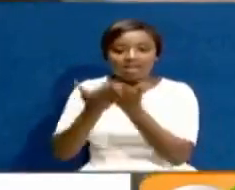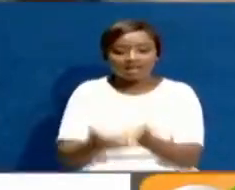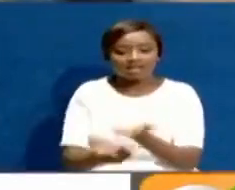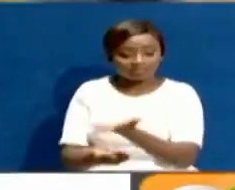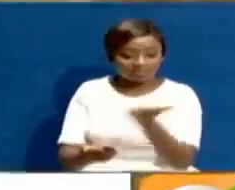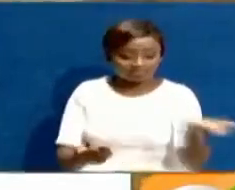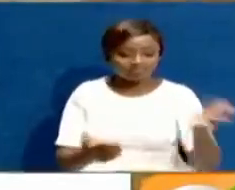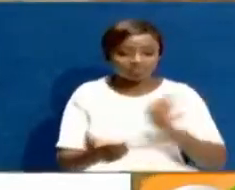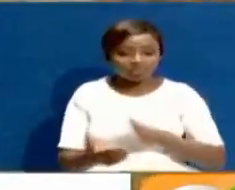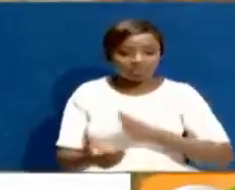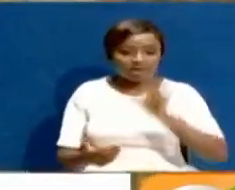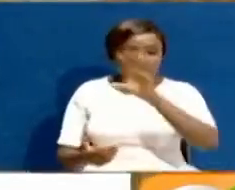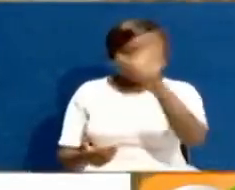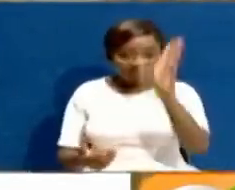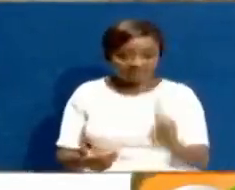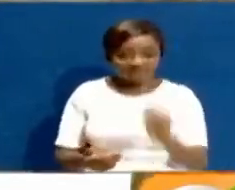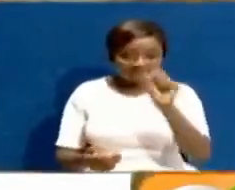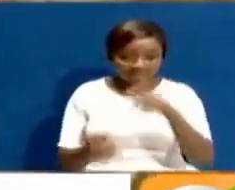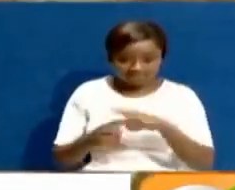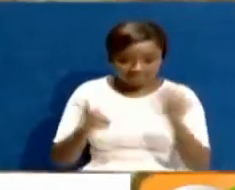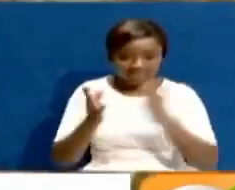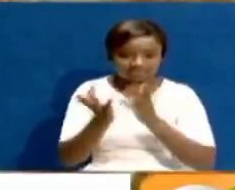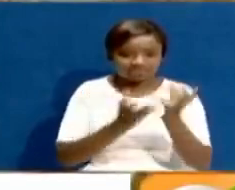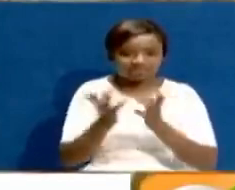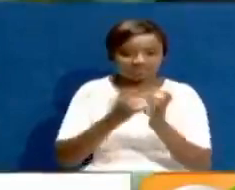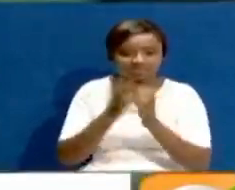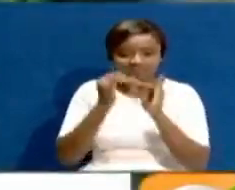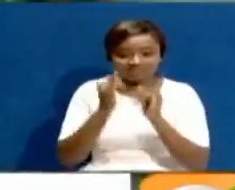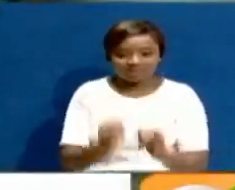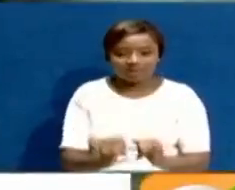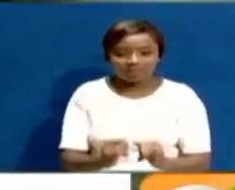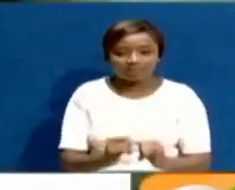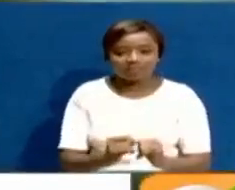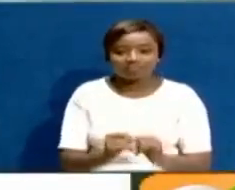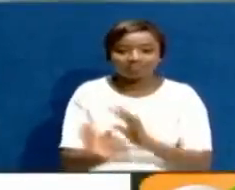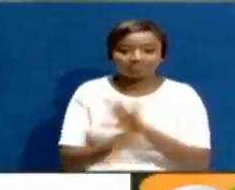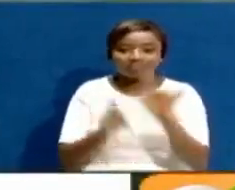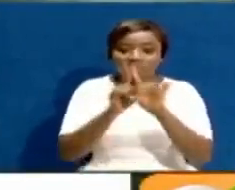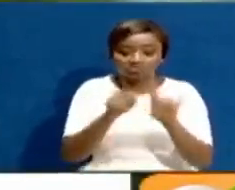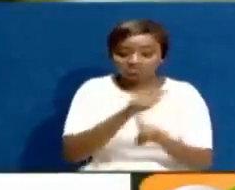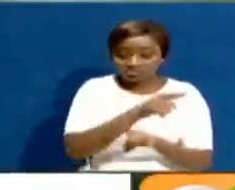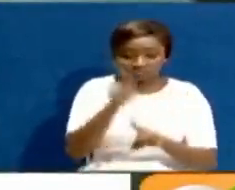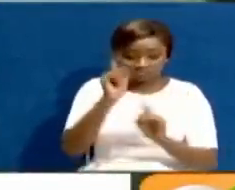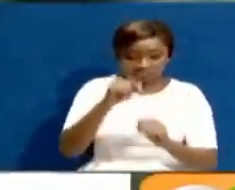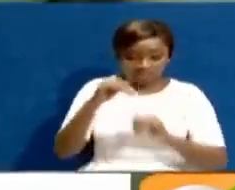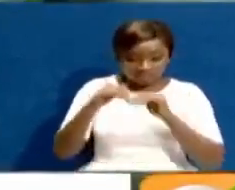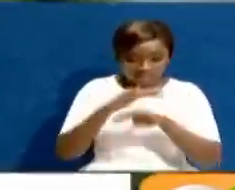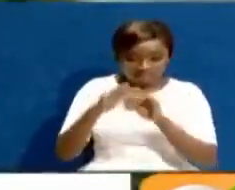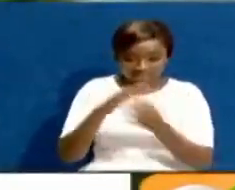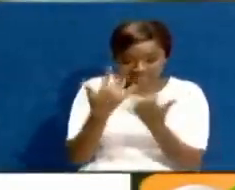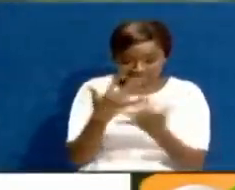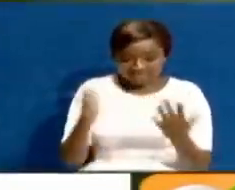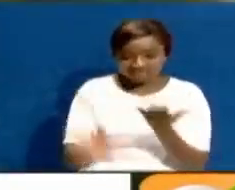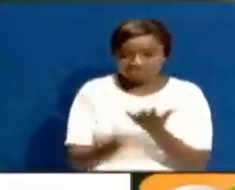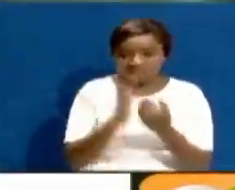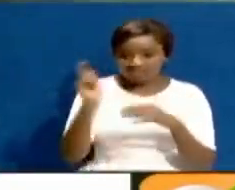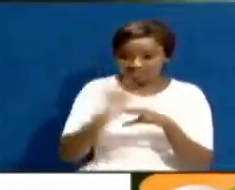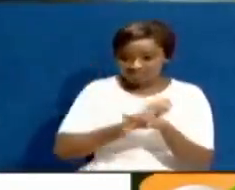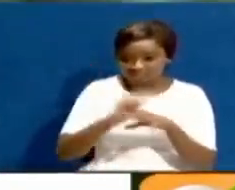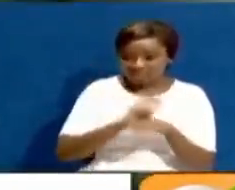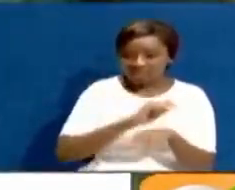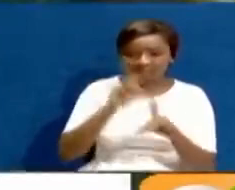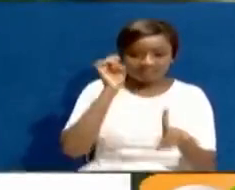help women in the region start their businesses afresh. Women can also access tools for business training,